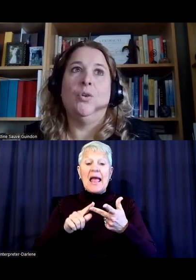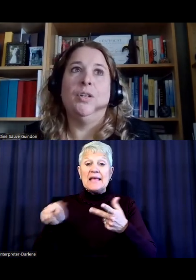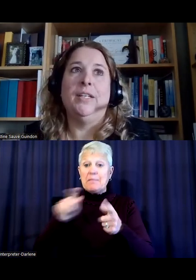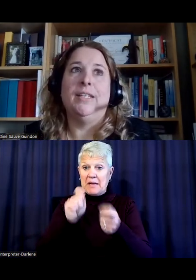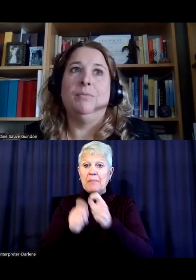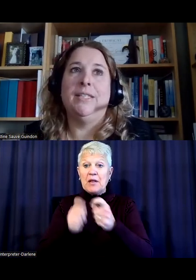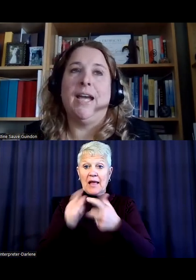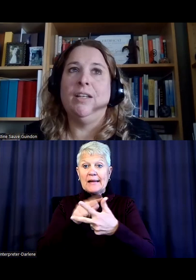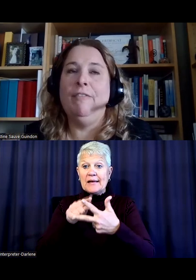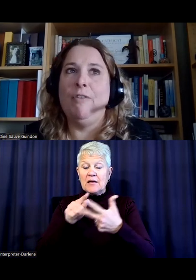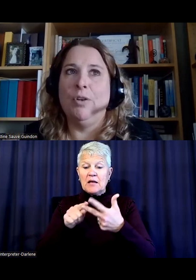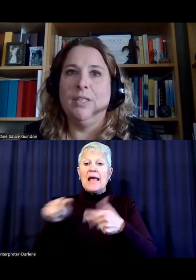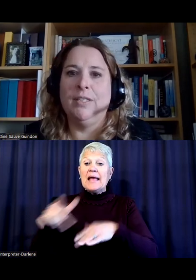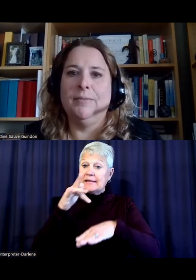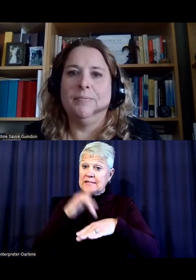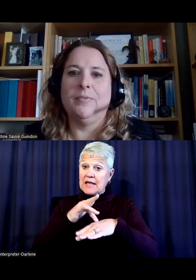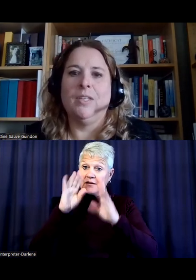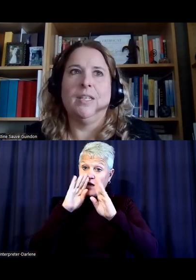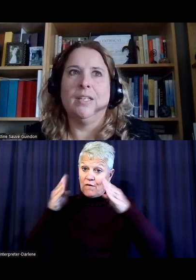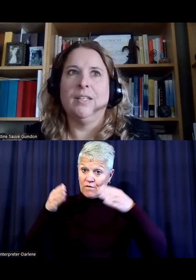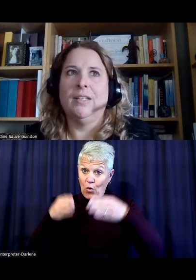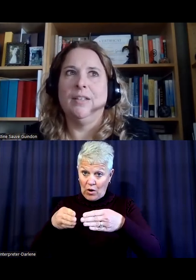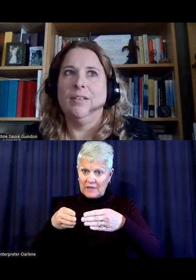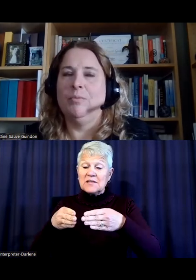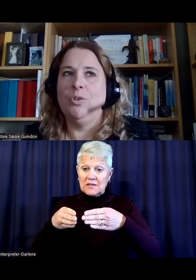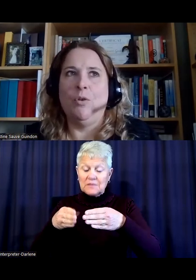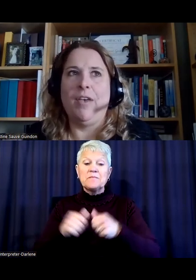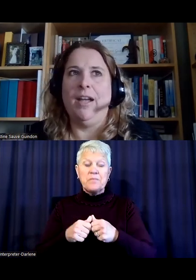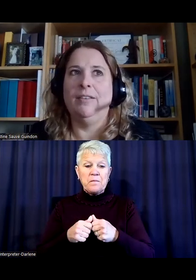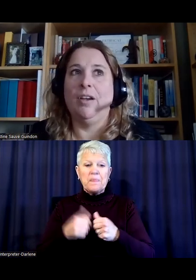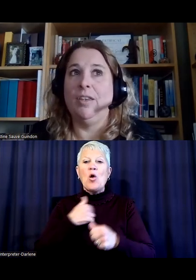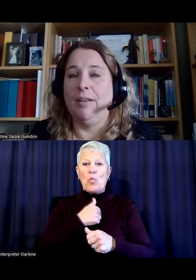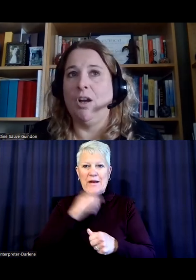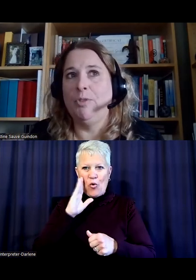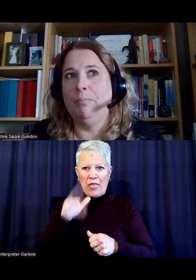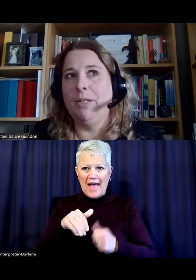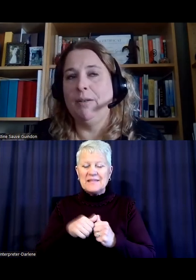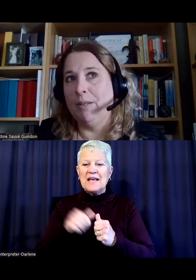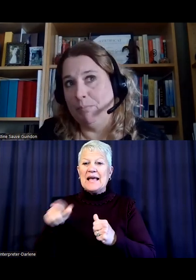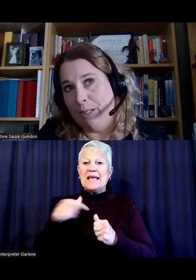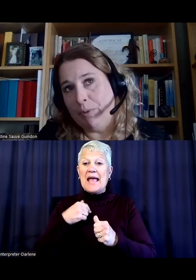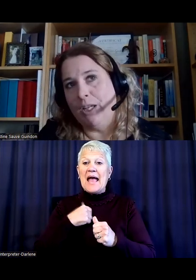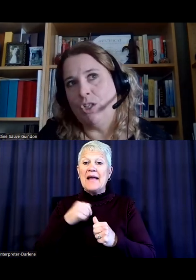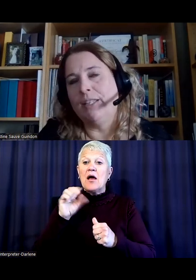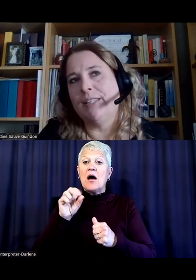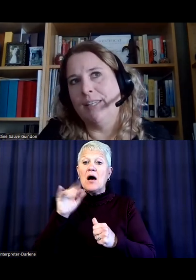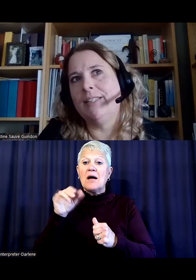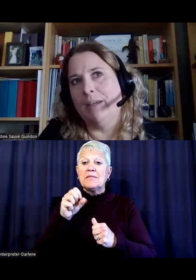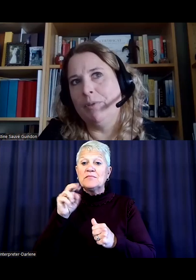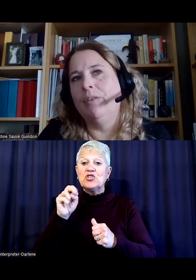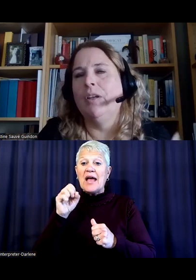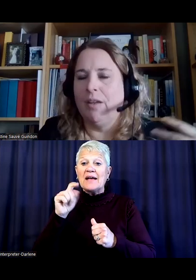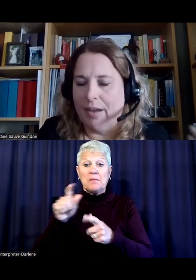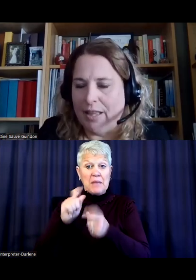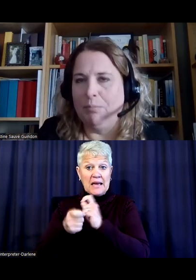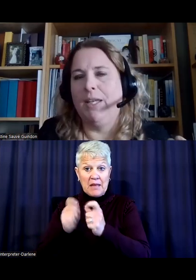So he was tactile focused. We know that. He had object manipulation. He